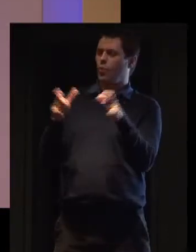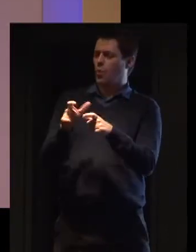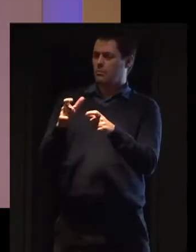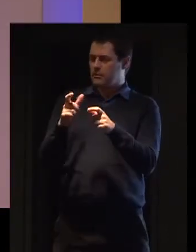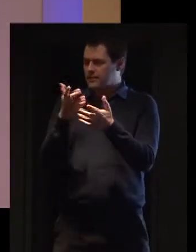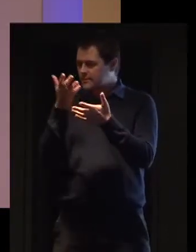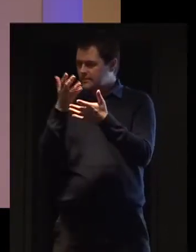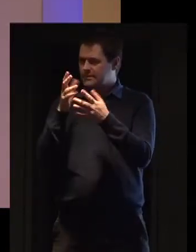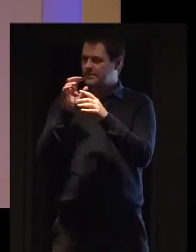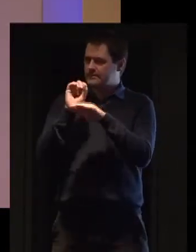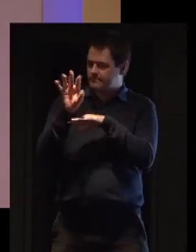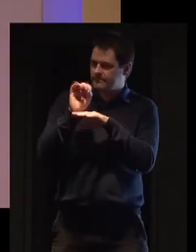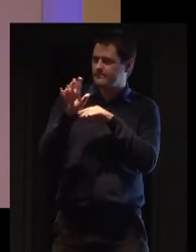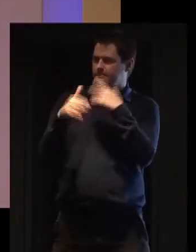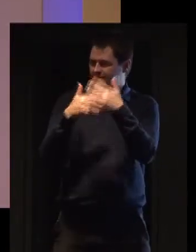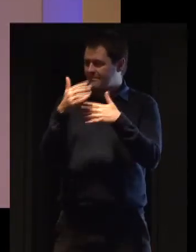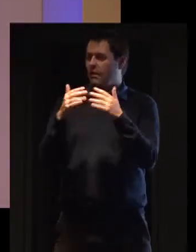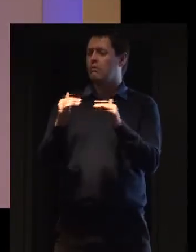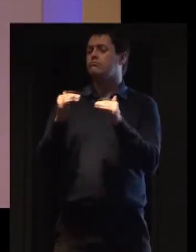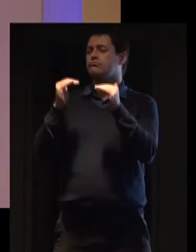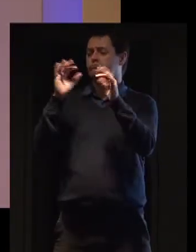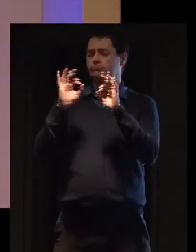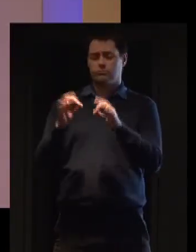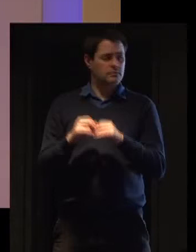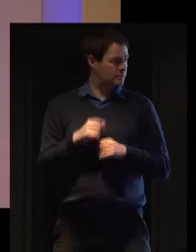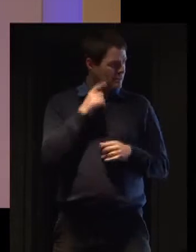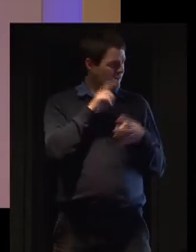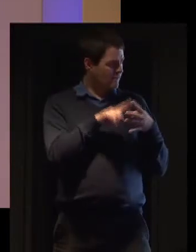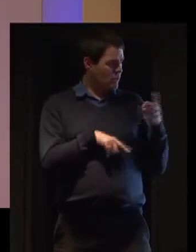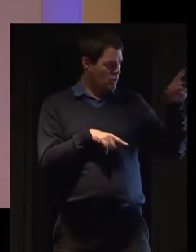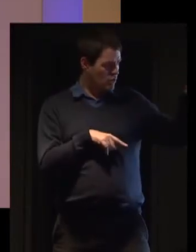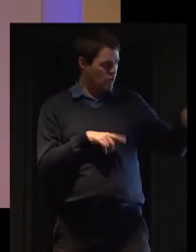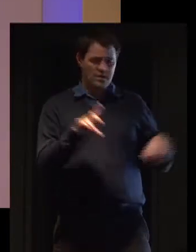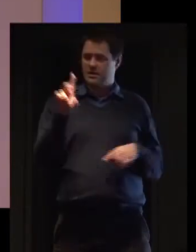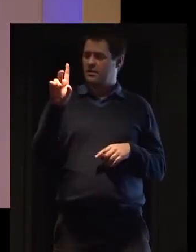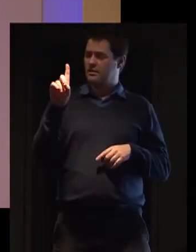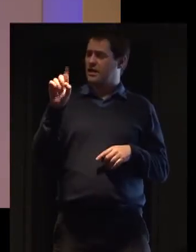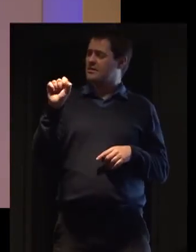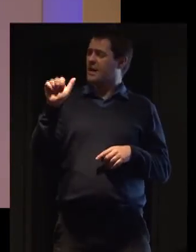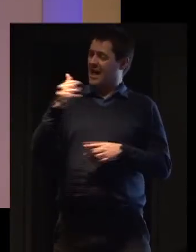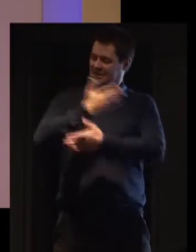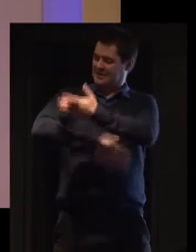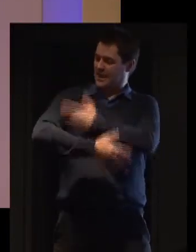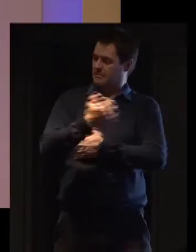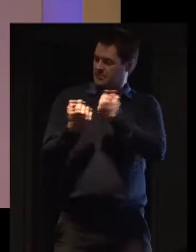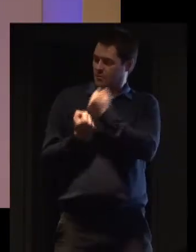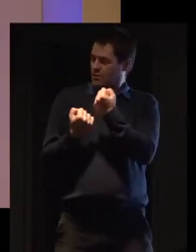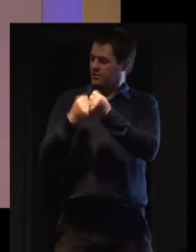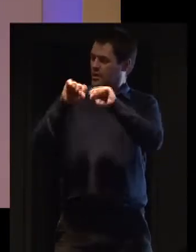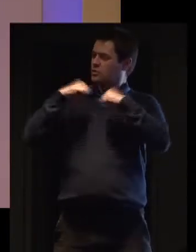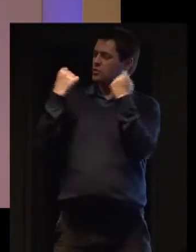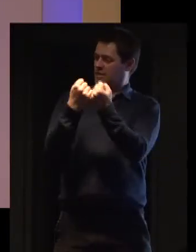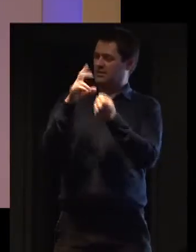mentioned an example of 4 of the DSAs that have been in place for some time. Level playing field, as you know, in